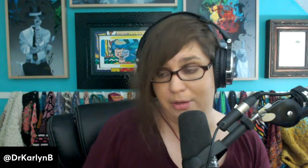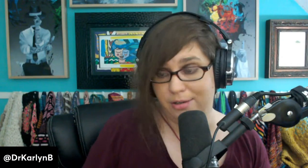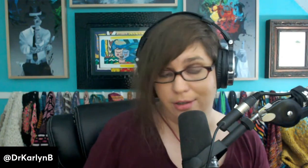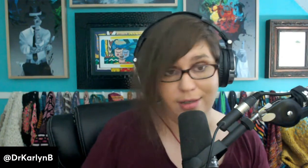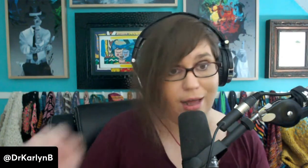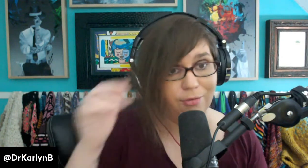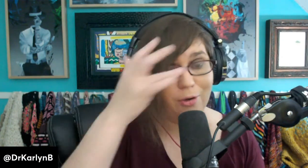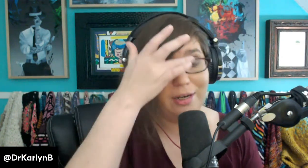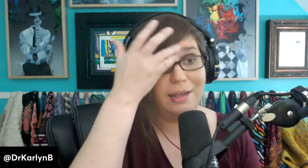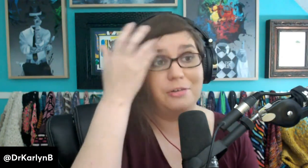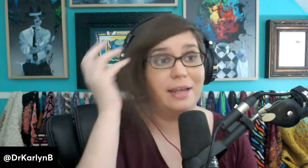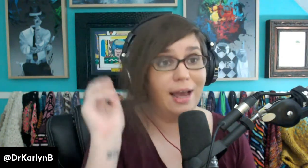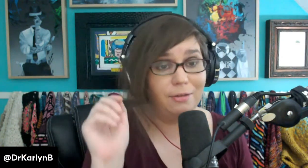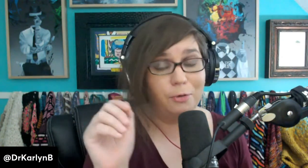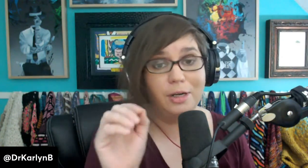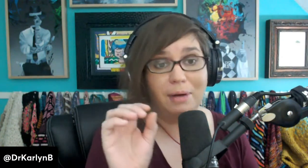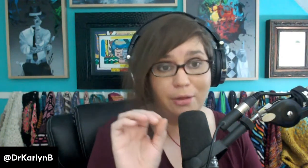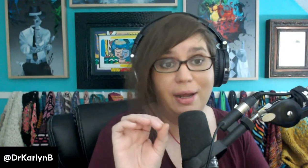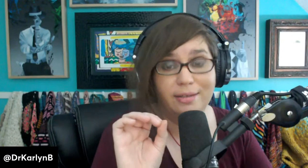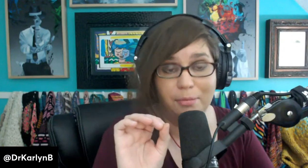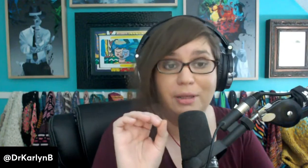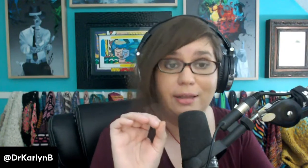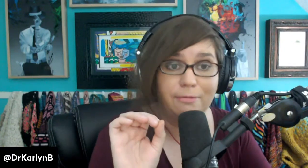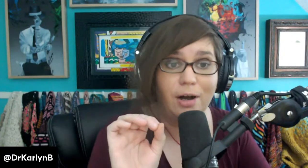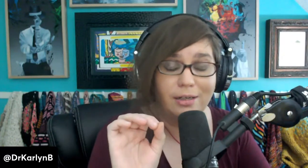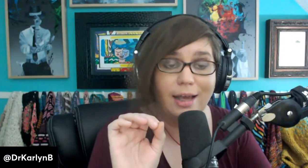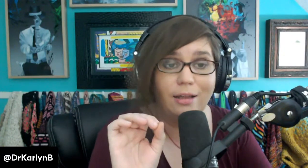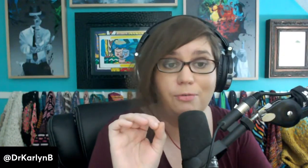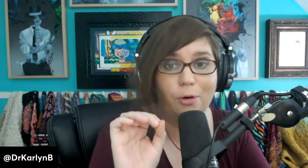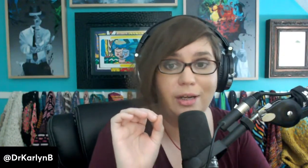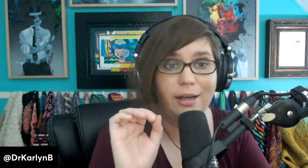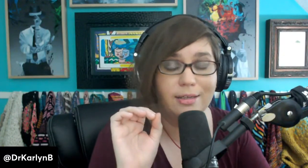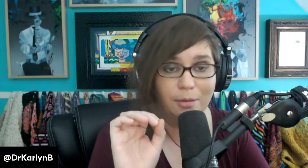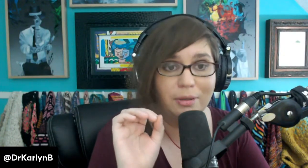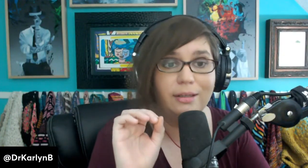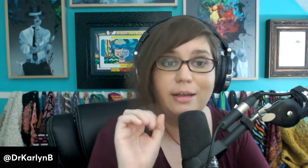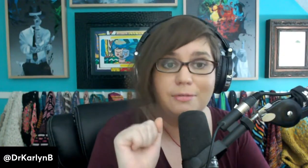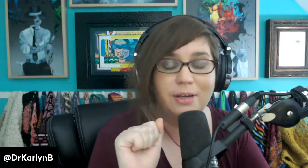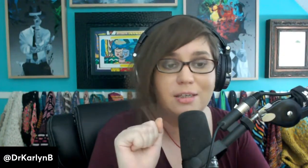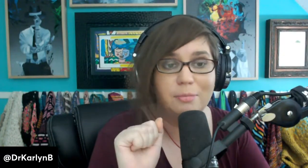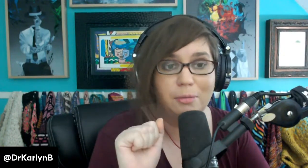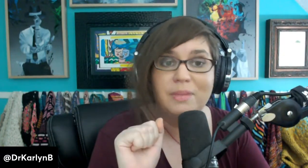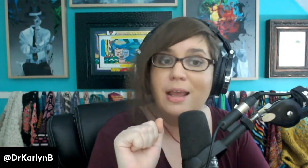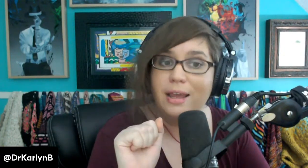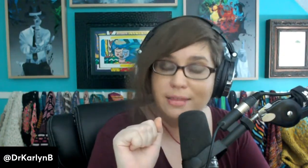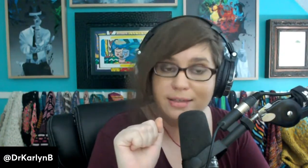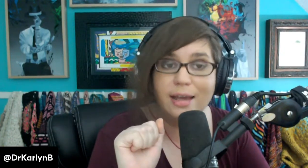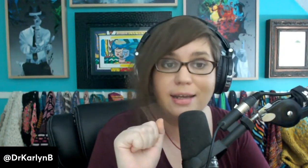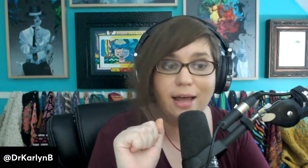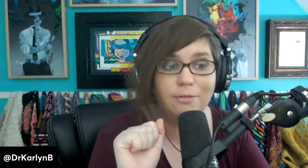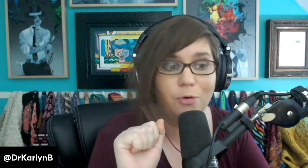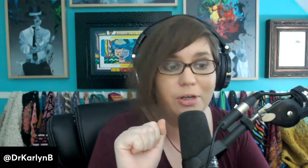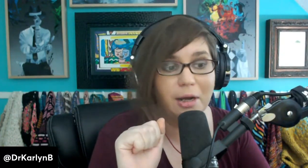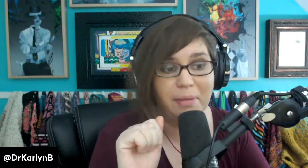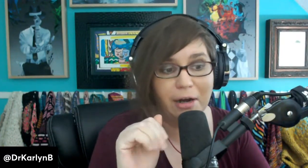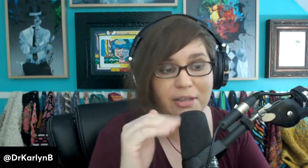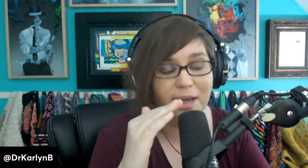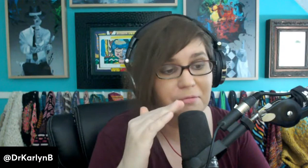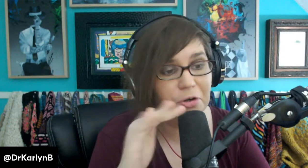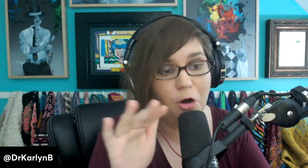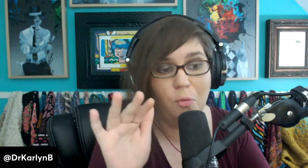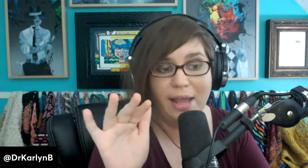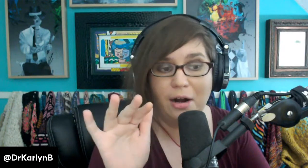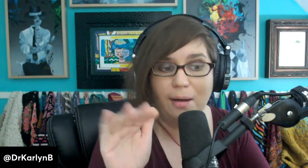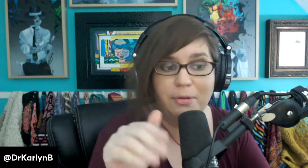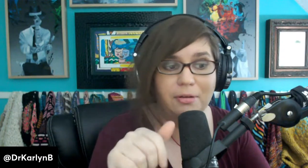Yeah, we just looked at California yesterday. California, by the way, is completely fucked. California is completely unfixable. In the state of California, parents have